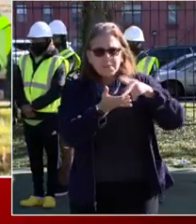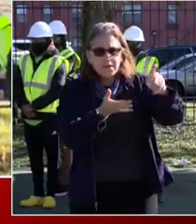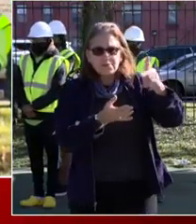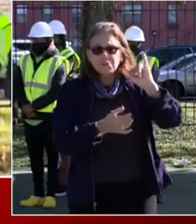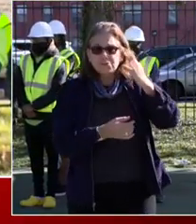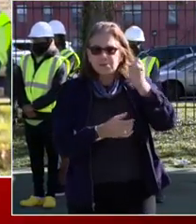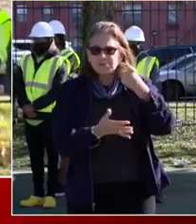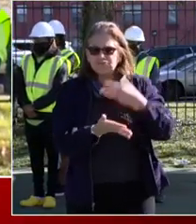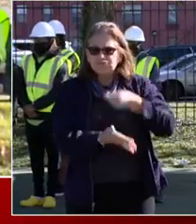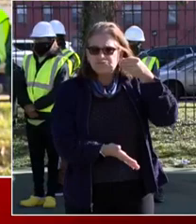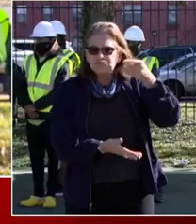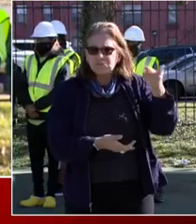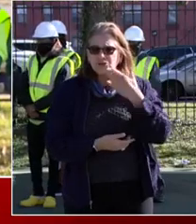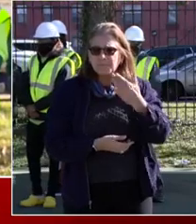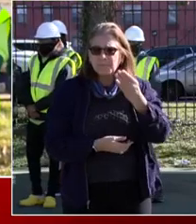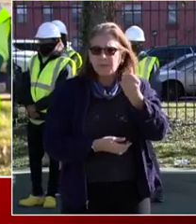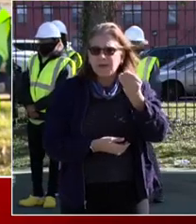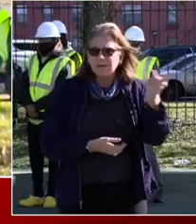infrastructure.